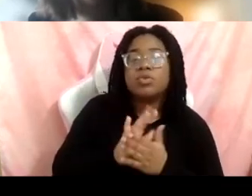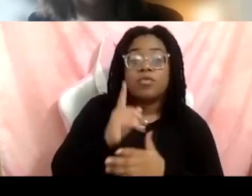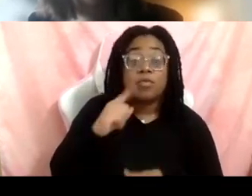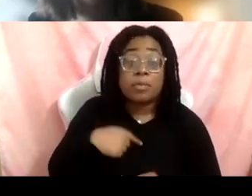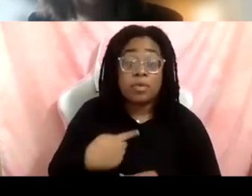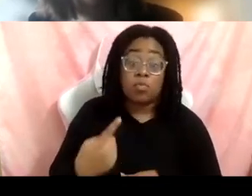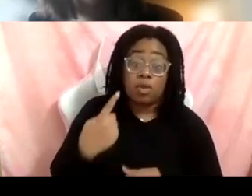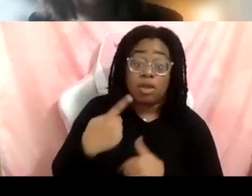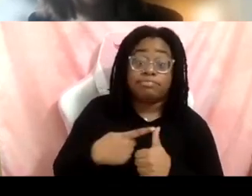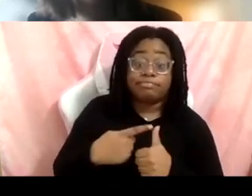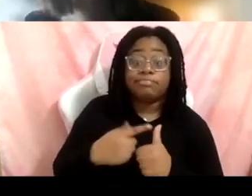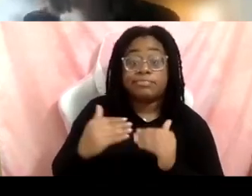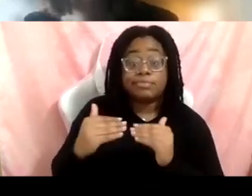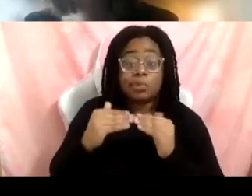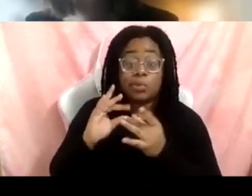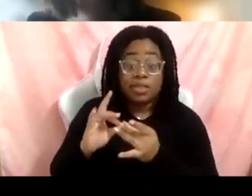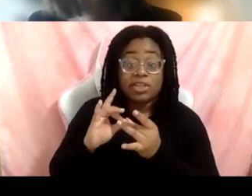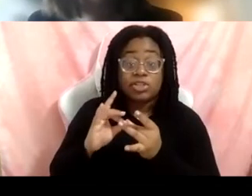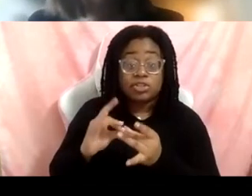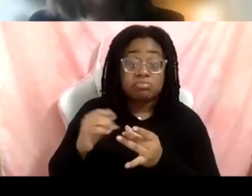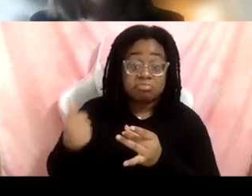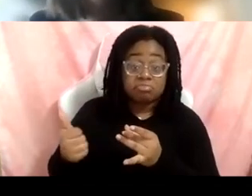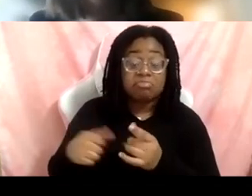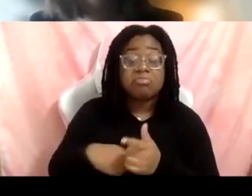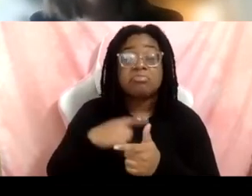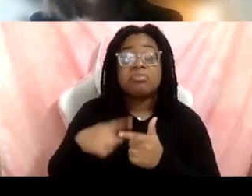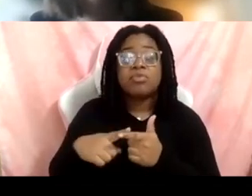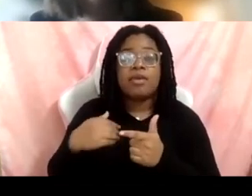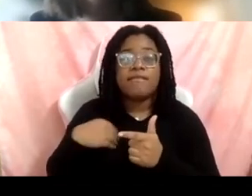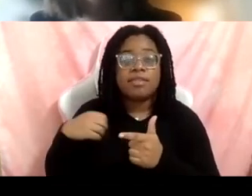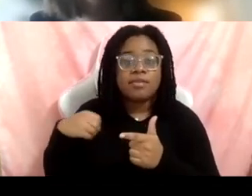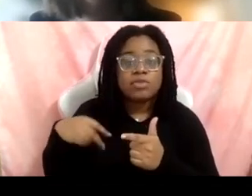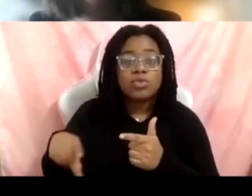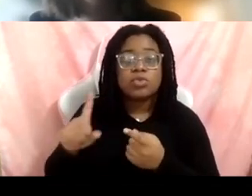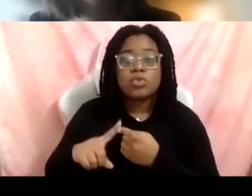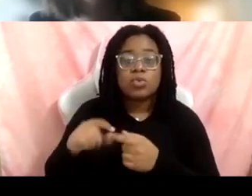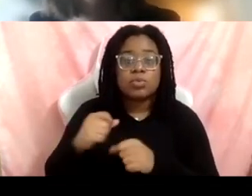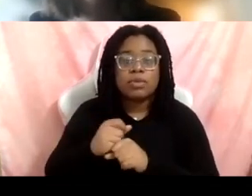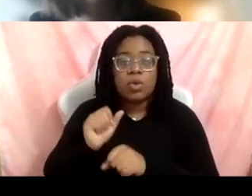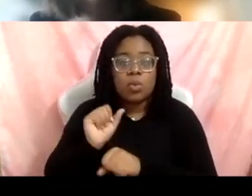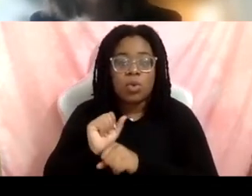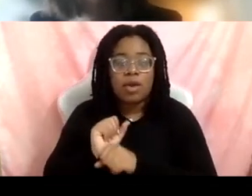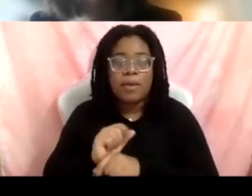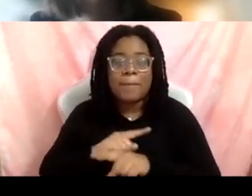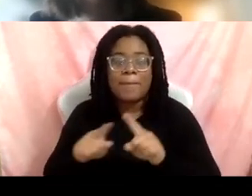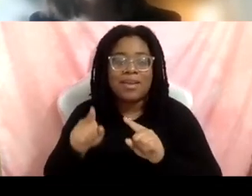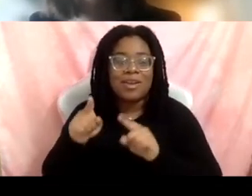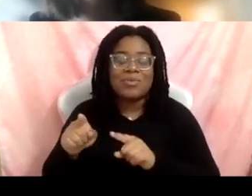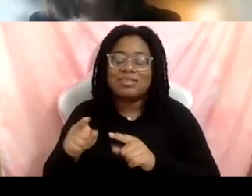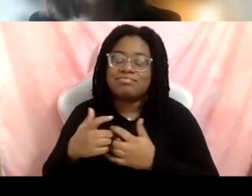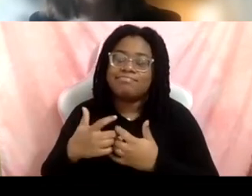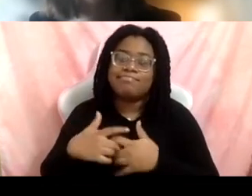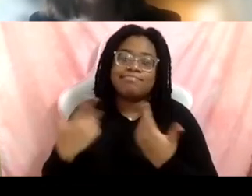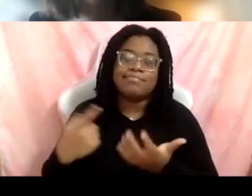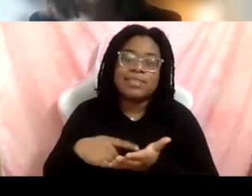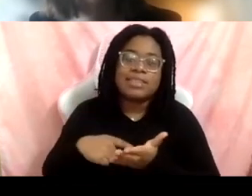one, you build peer relationships, and you have the opportunity to make work. But I went into massive debt to go to film school,